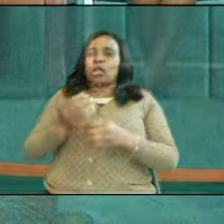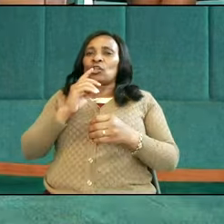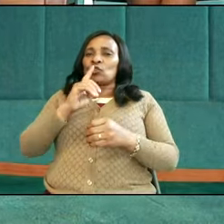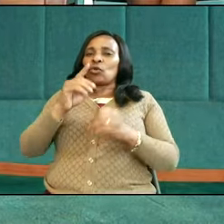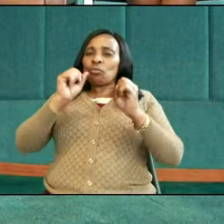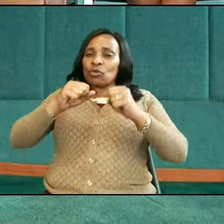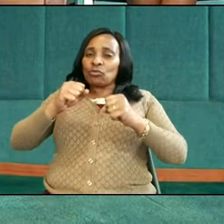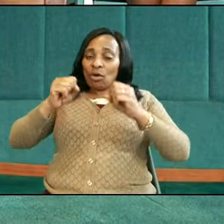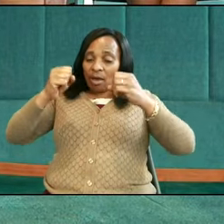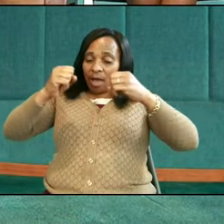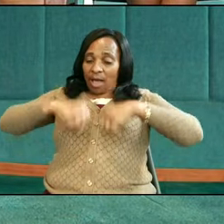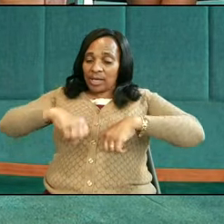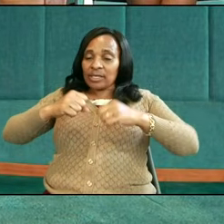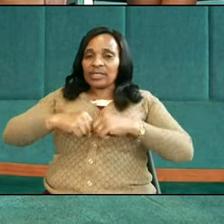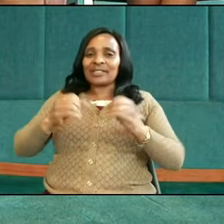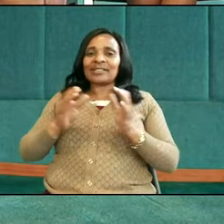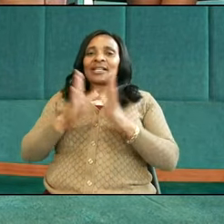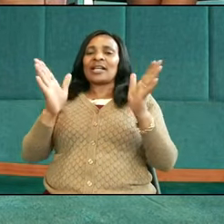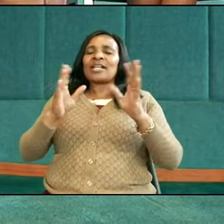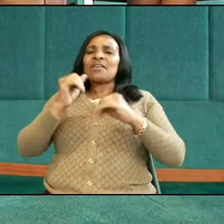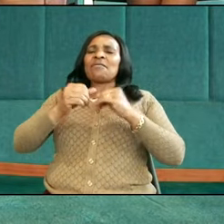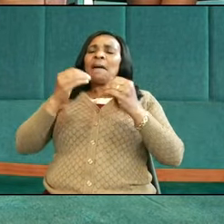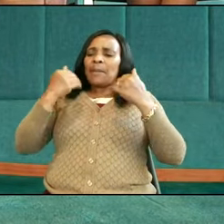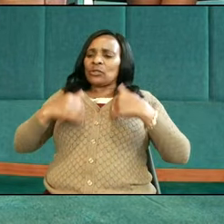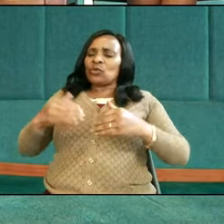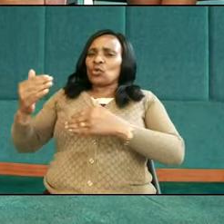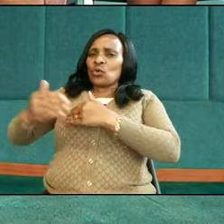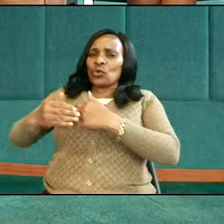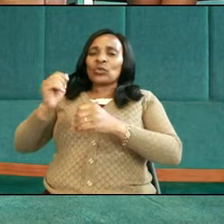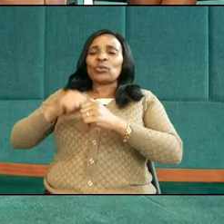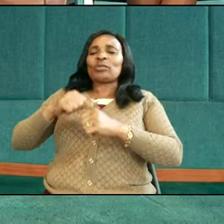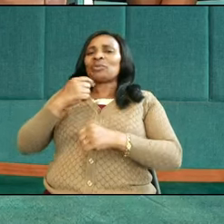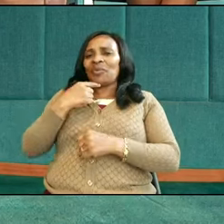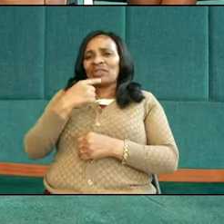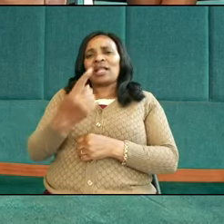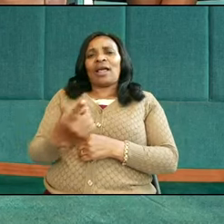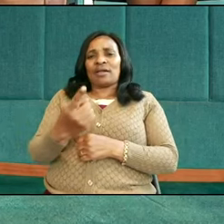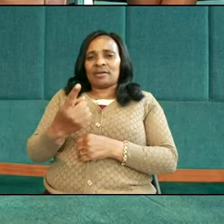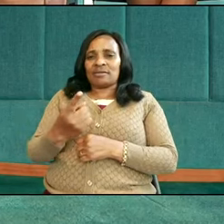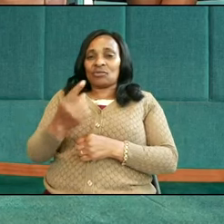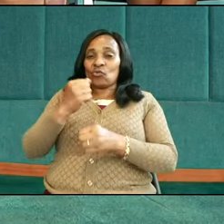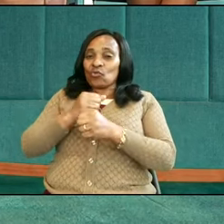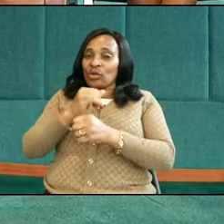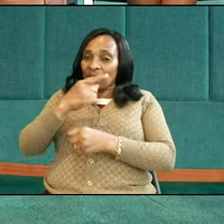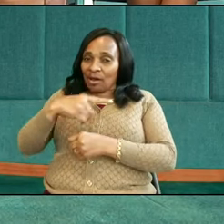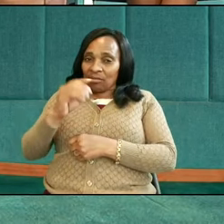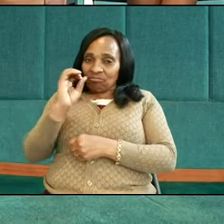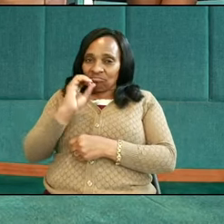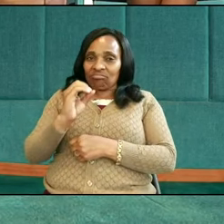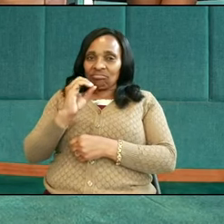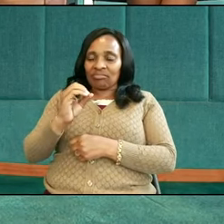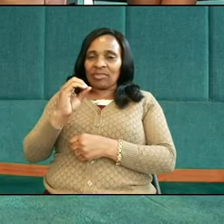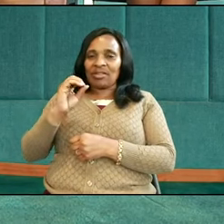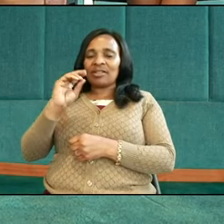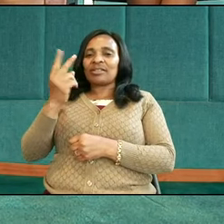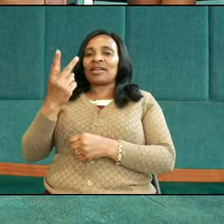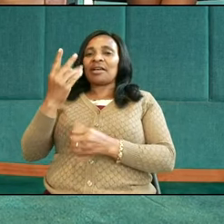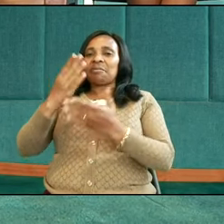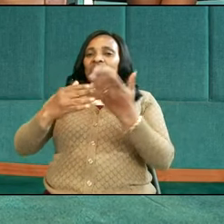can agree that generally, if the person is close, we'll tell them. You know, you're not doing wrong. Okay, what about the second part, Ashi?